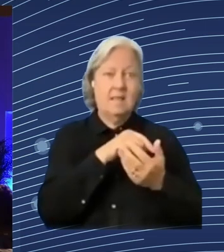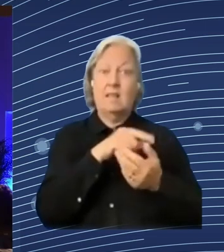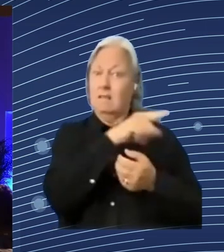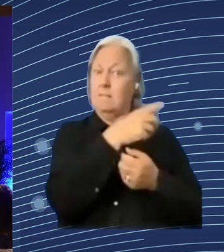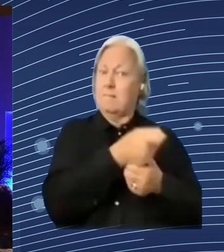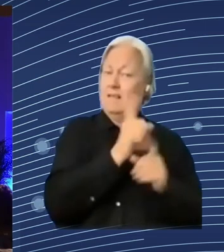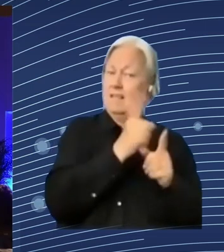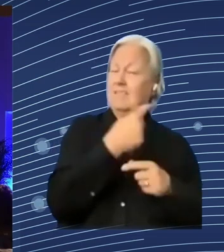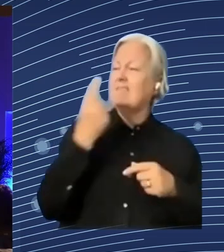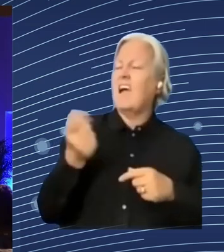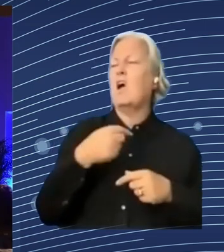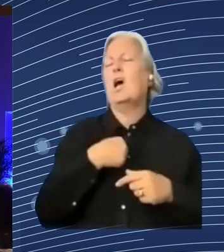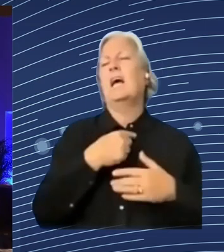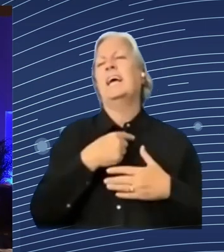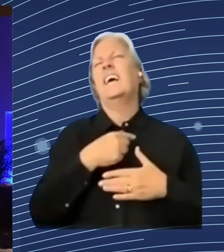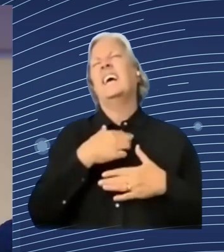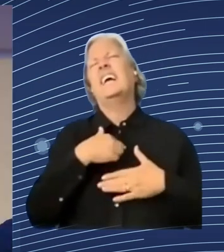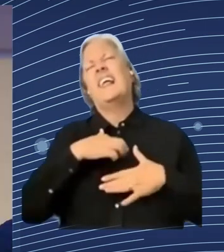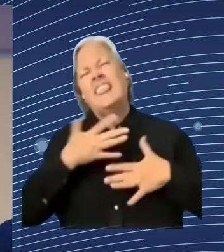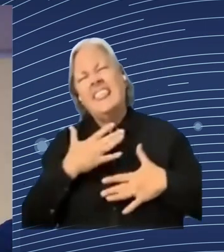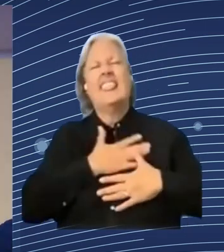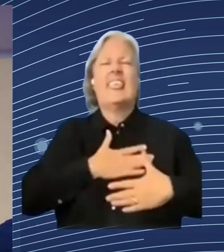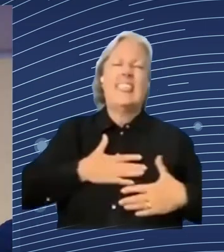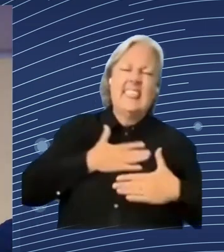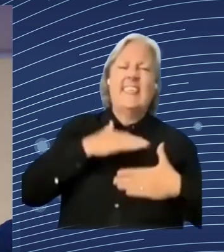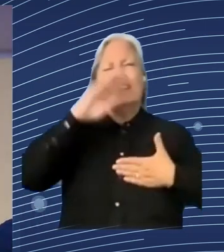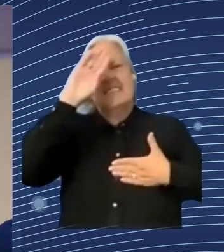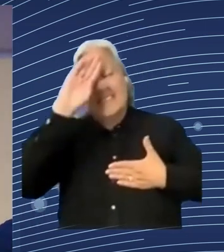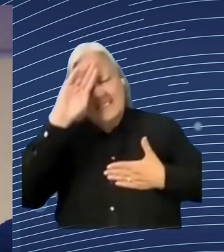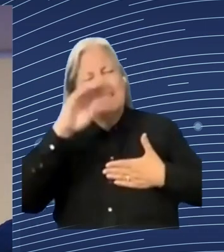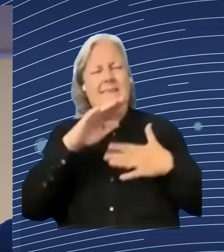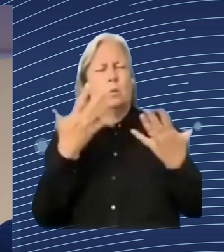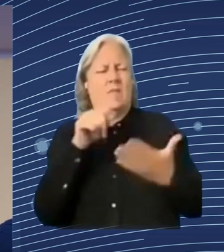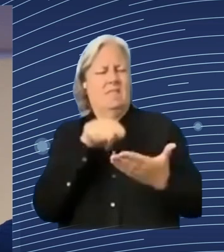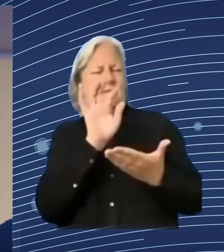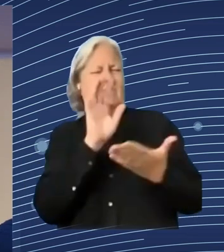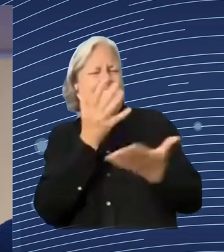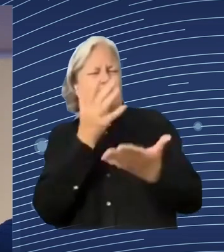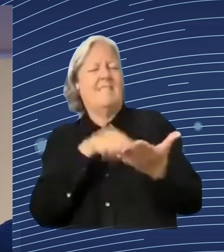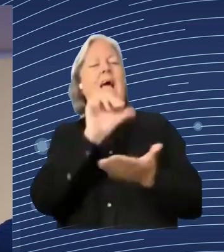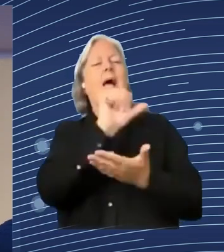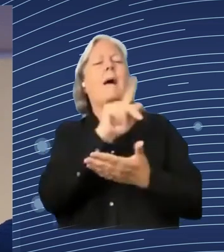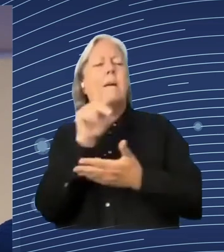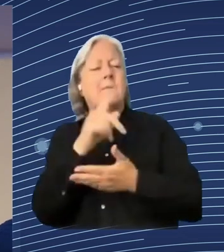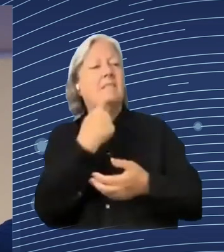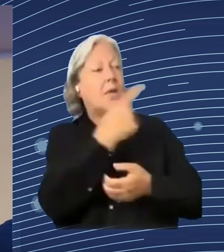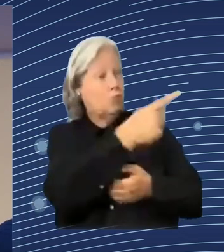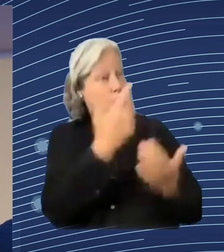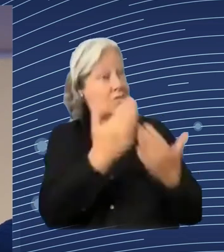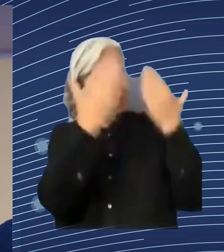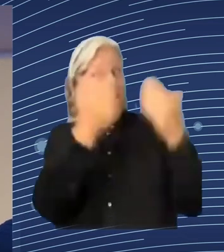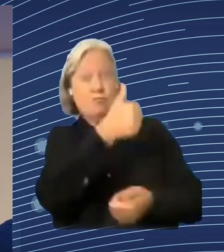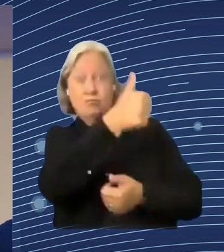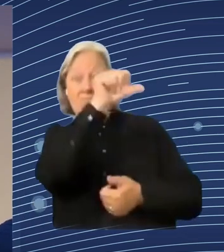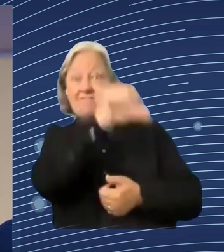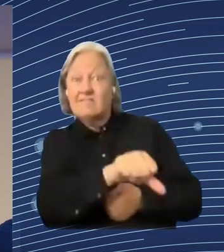feeling, or how... Give us an example. What's the question that the app asks? The app asks first that how was your day? You can tell it was good. And then